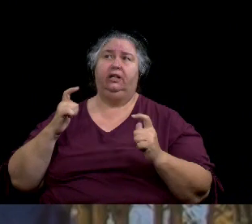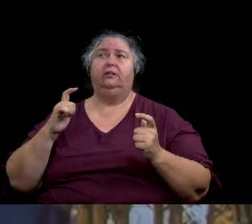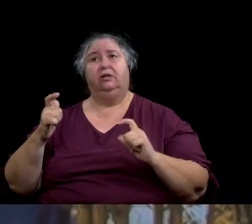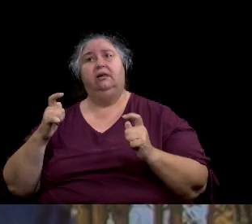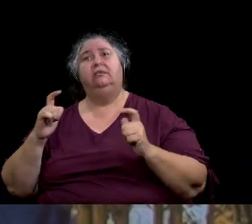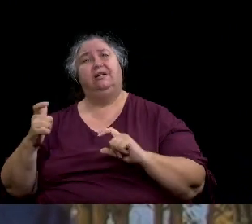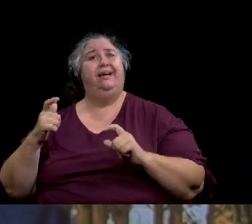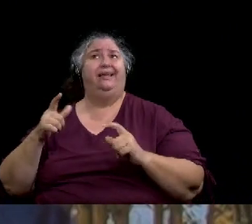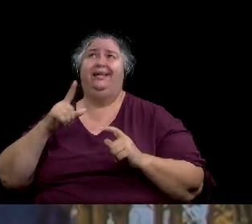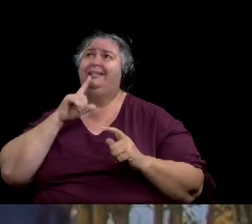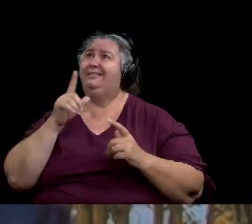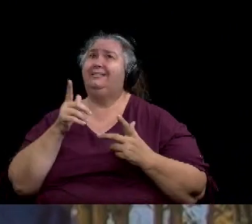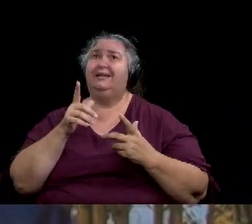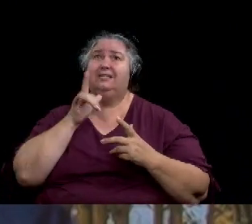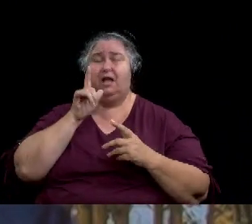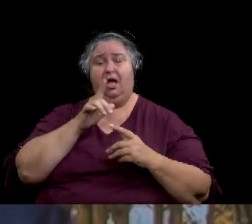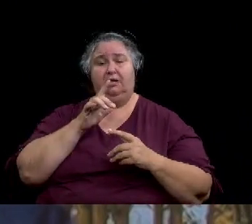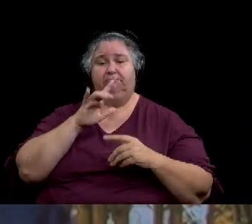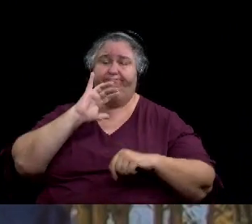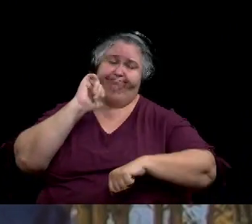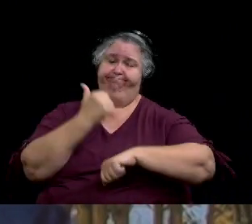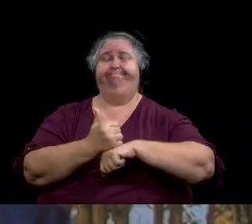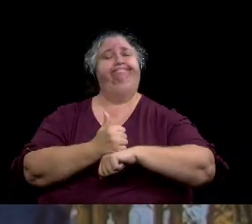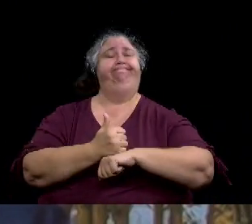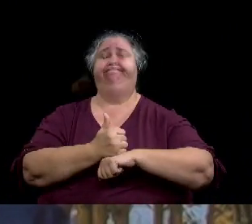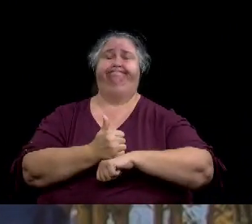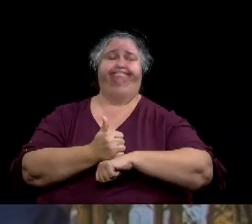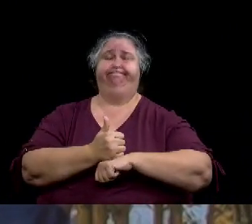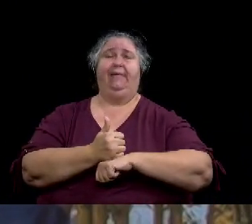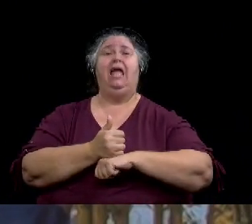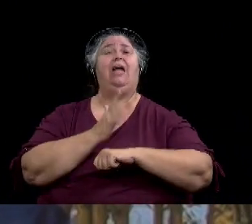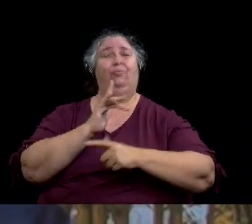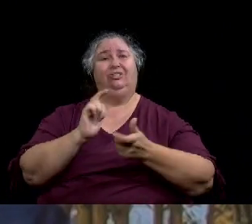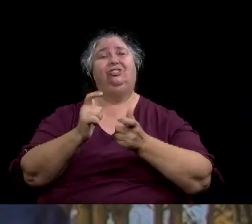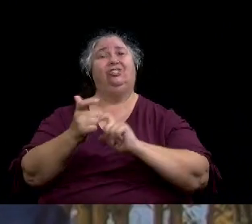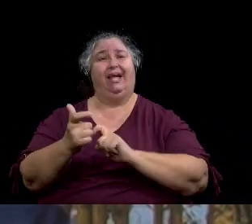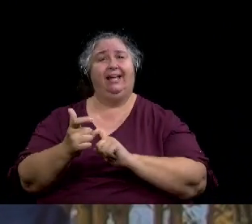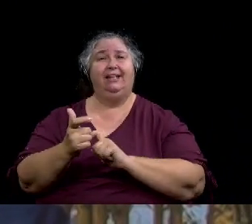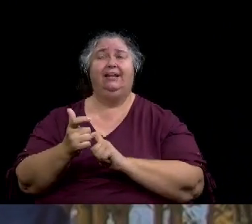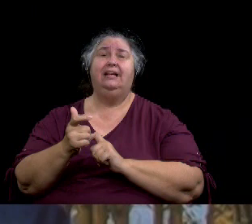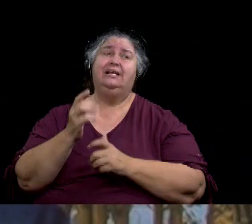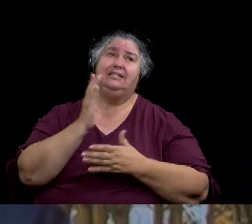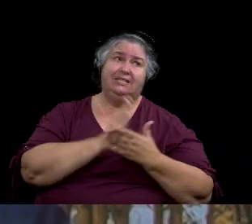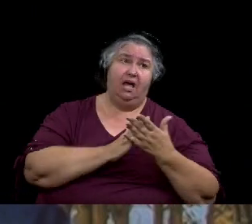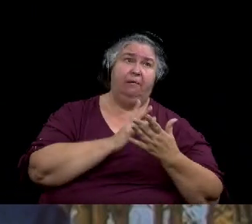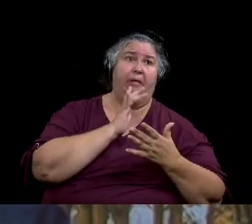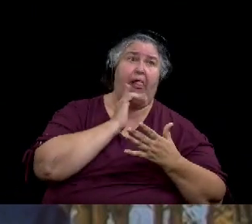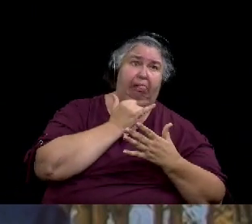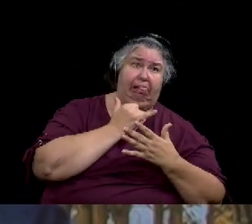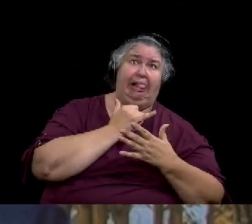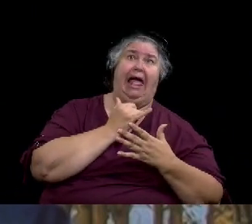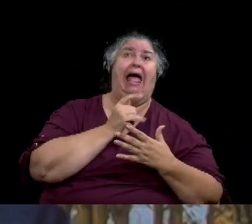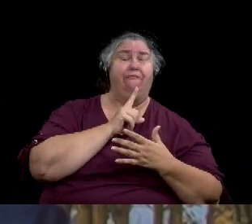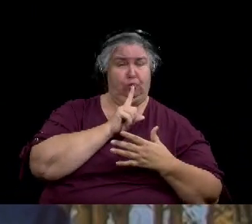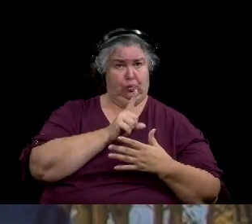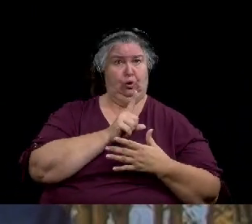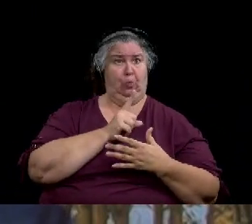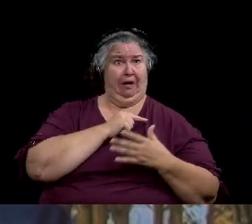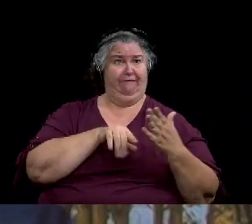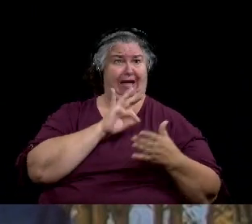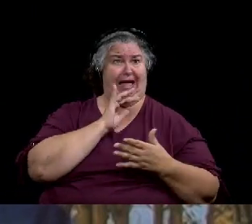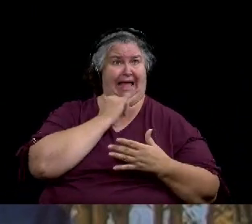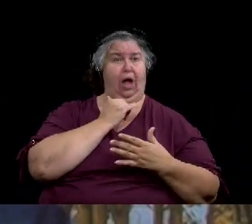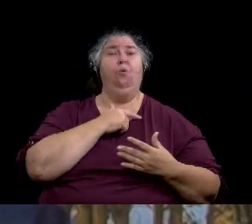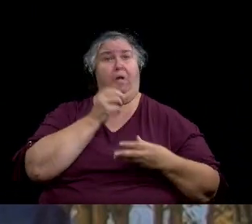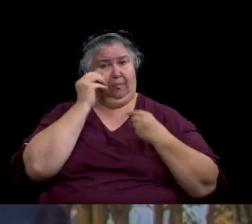fluid situation, and sometimes the information may be somewhat inaccurate. If it is, we're going to do whatever we can to correct it and